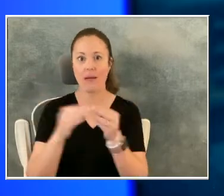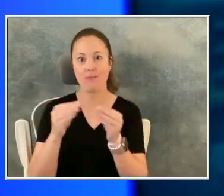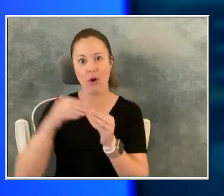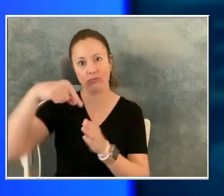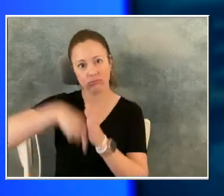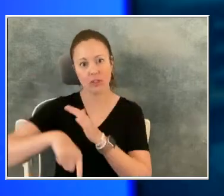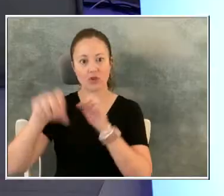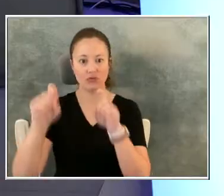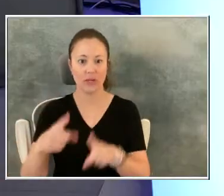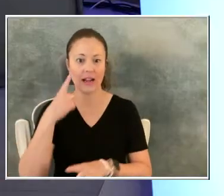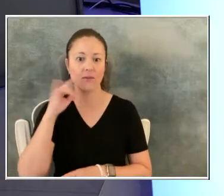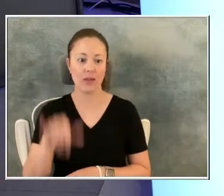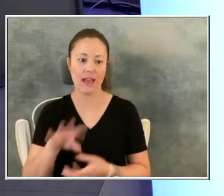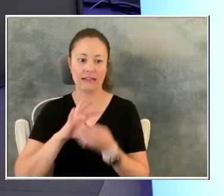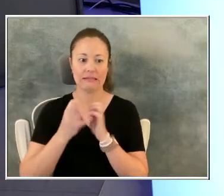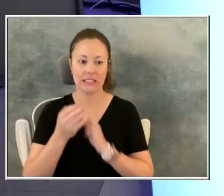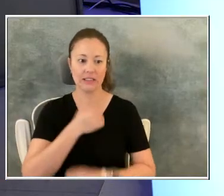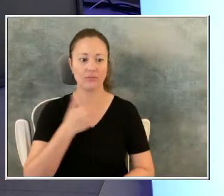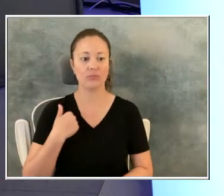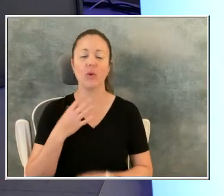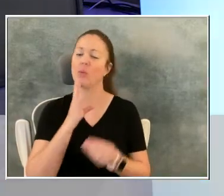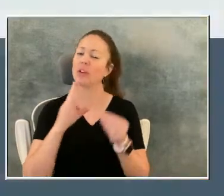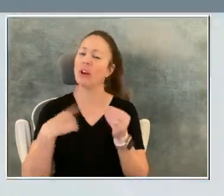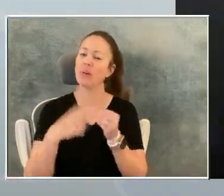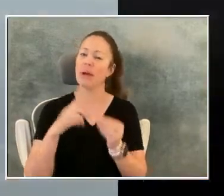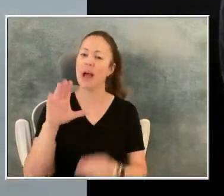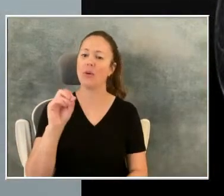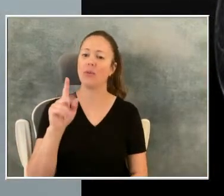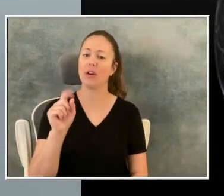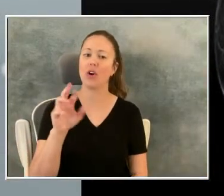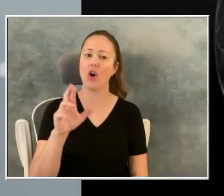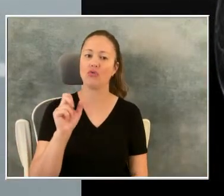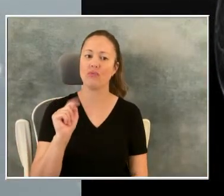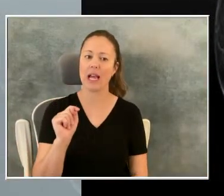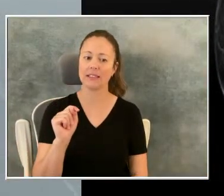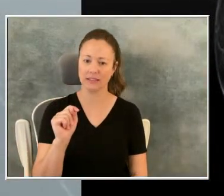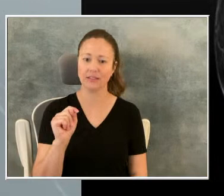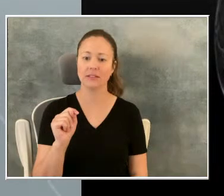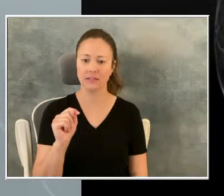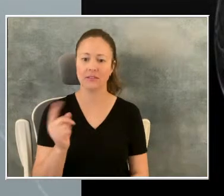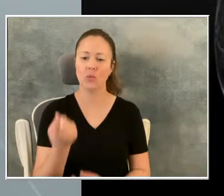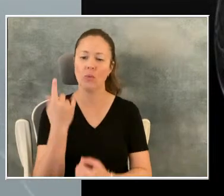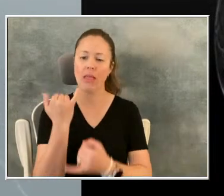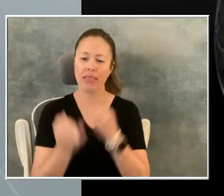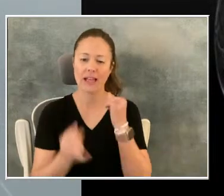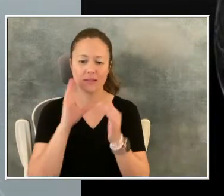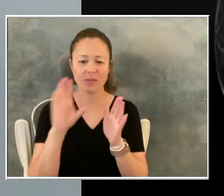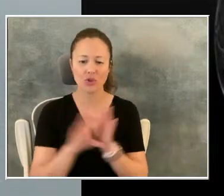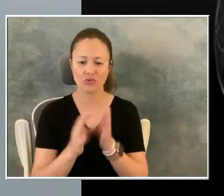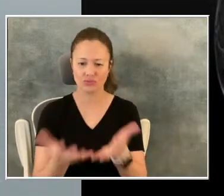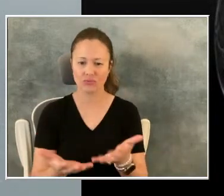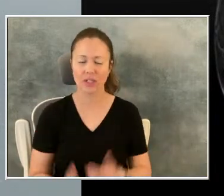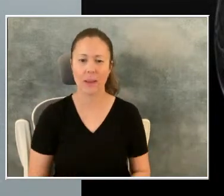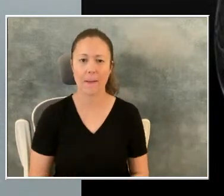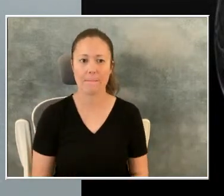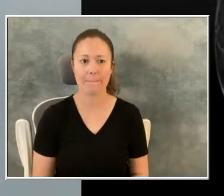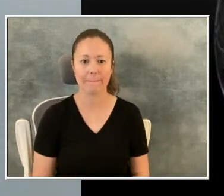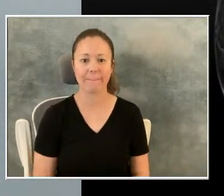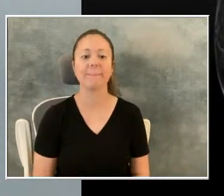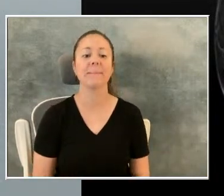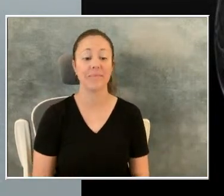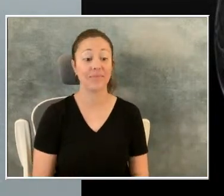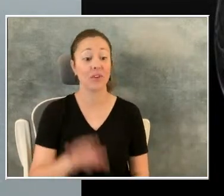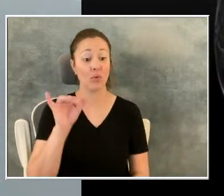breast tissue. Let's talk about the contrast-enhanced mammography. I think we have one last image. Tell us what we're seeing and when are those necessary? So this is our